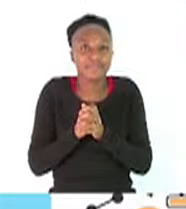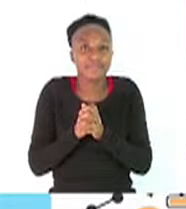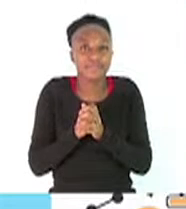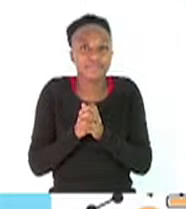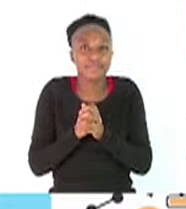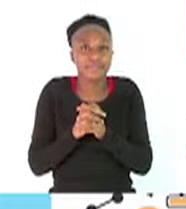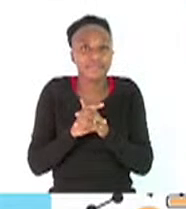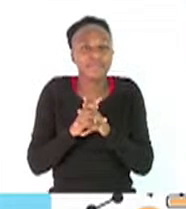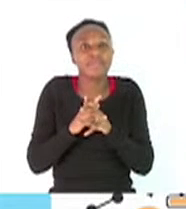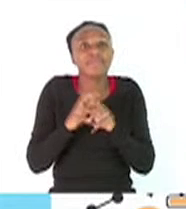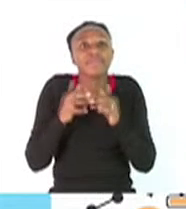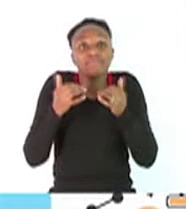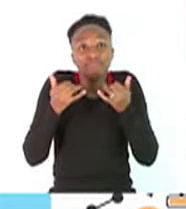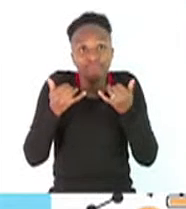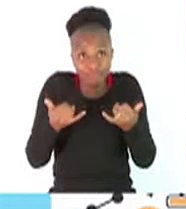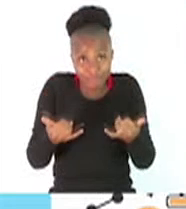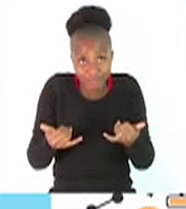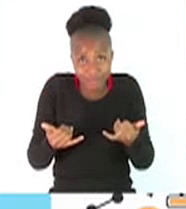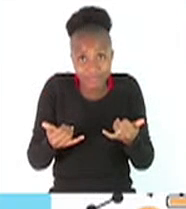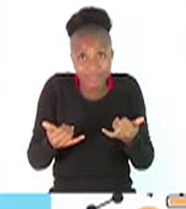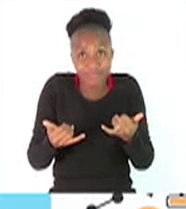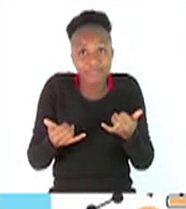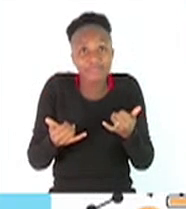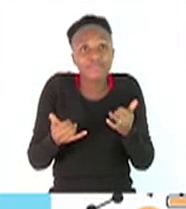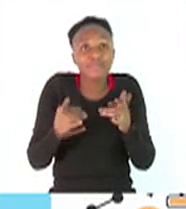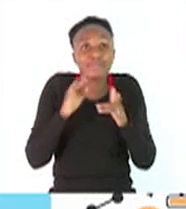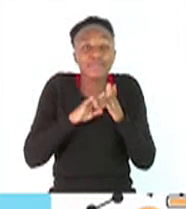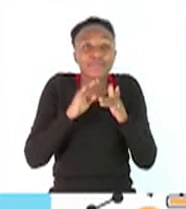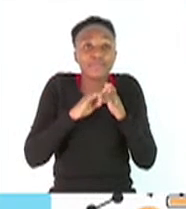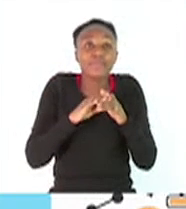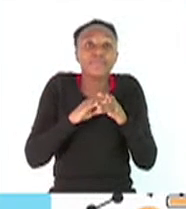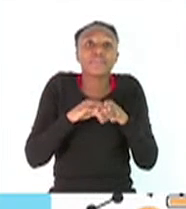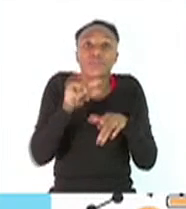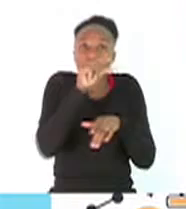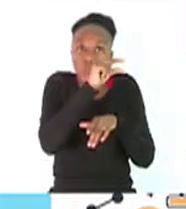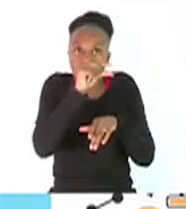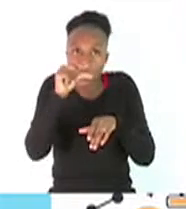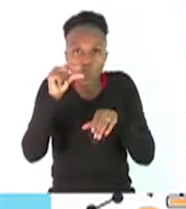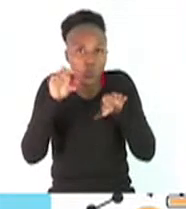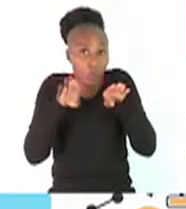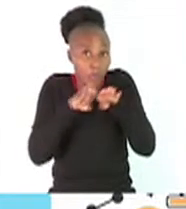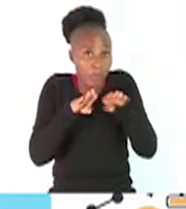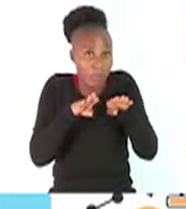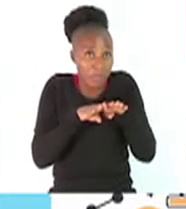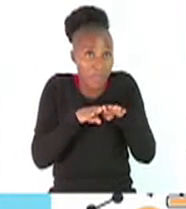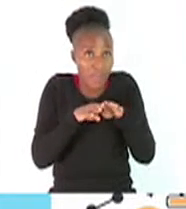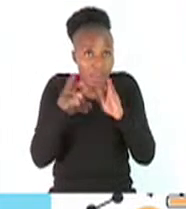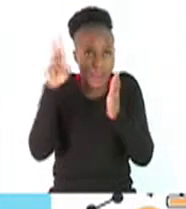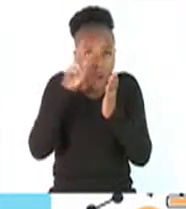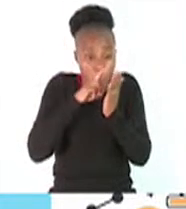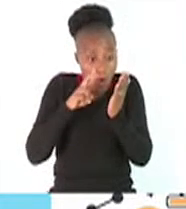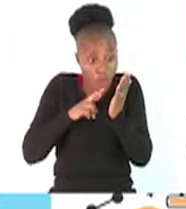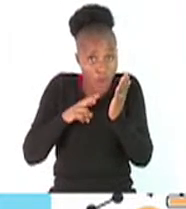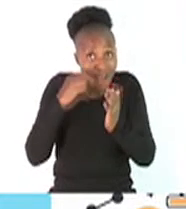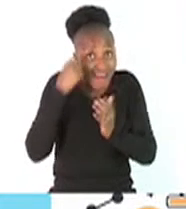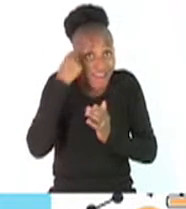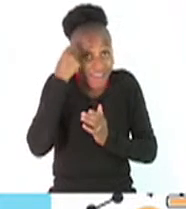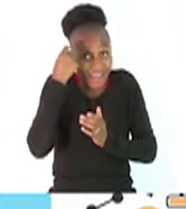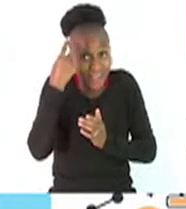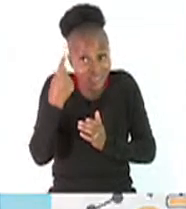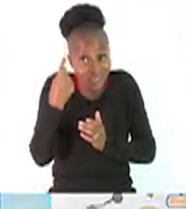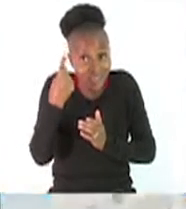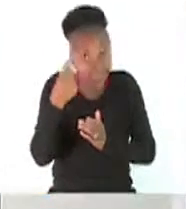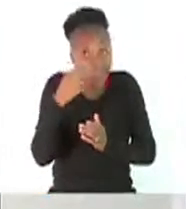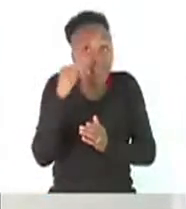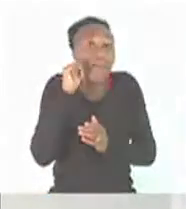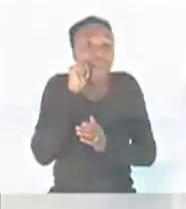Our lesson for today will be on word construction, reading comprehension, and